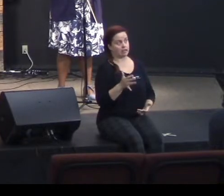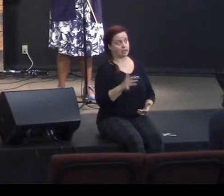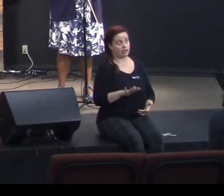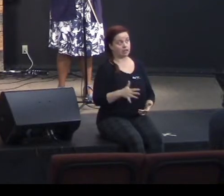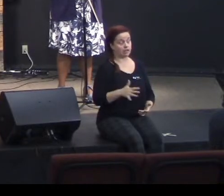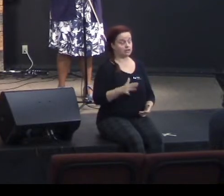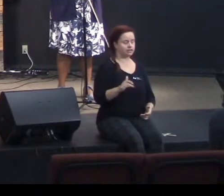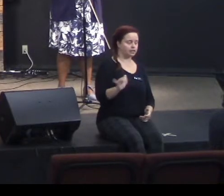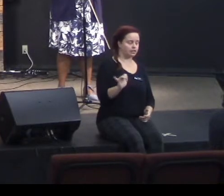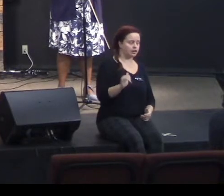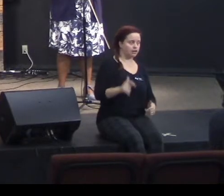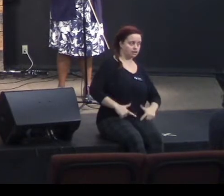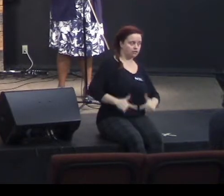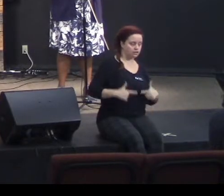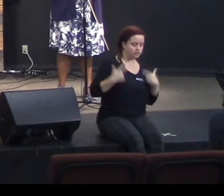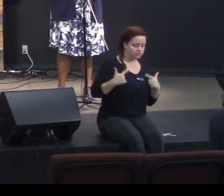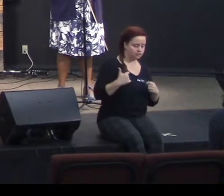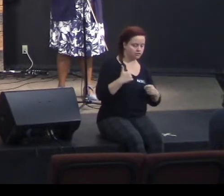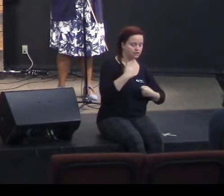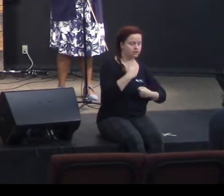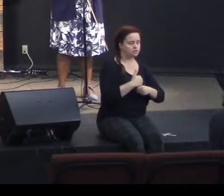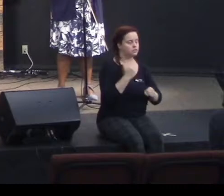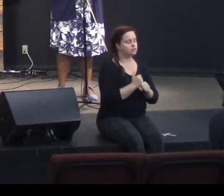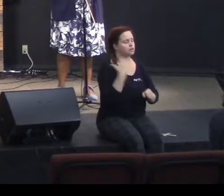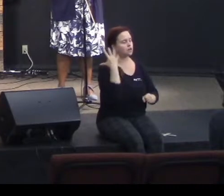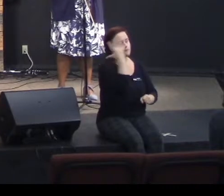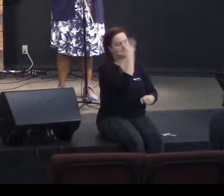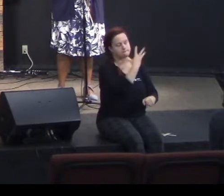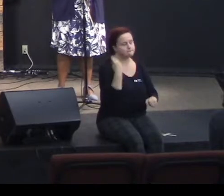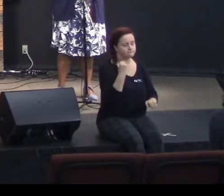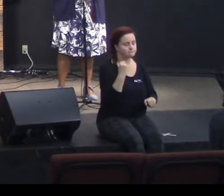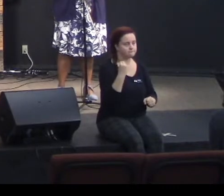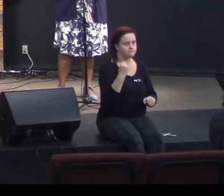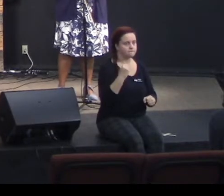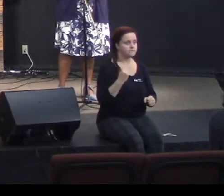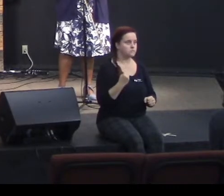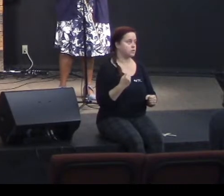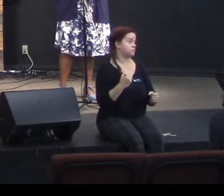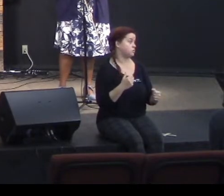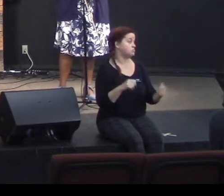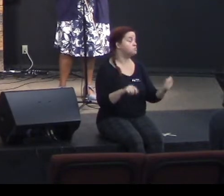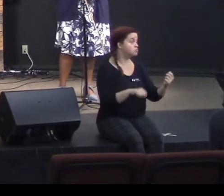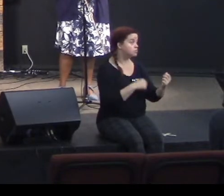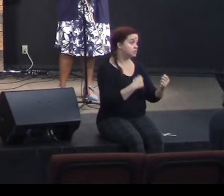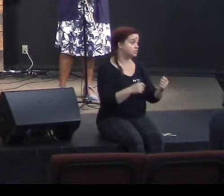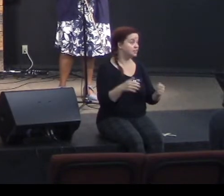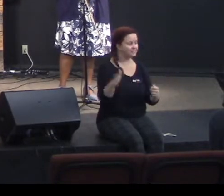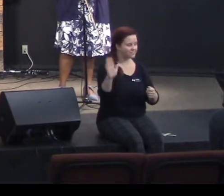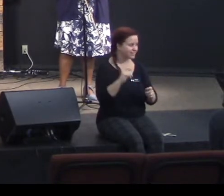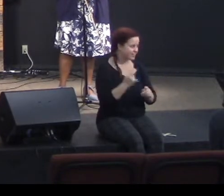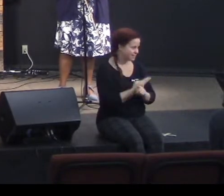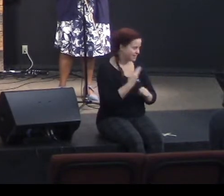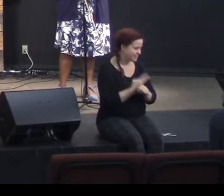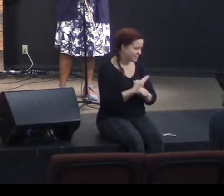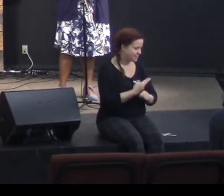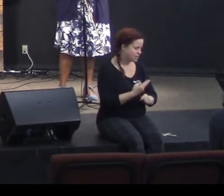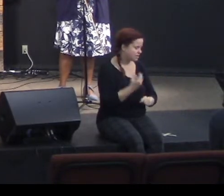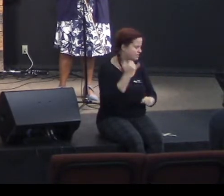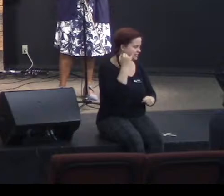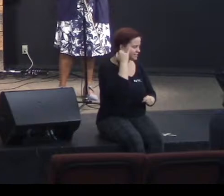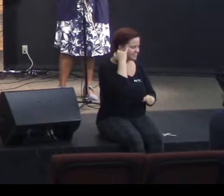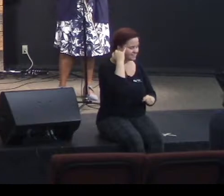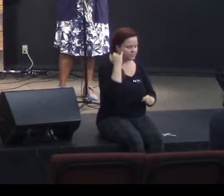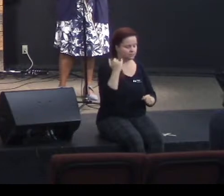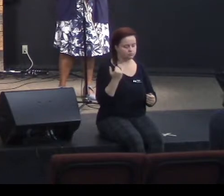are made in such an into a beautiful instrument for God to use, but if there's no conditioning, if we're not placed